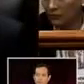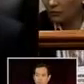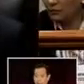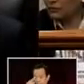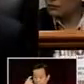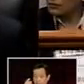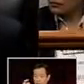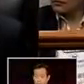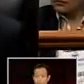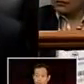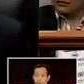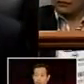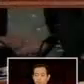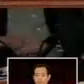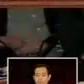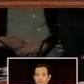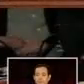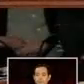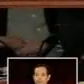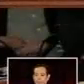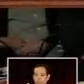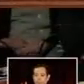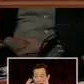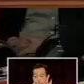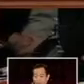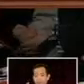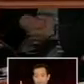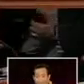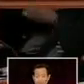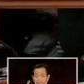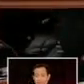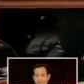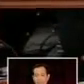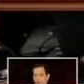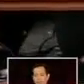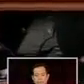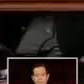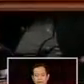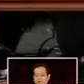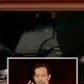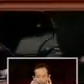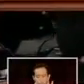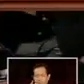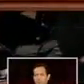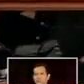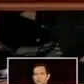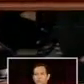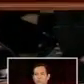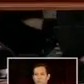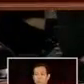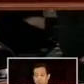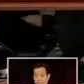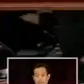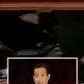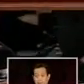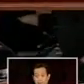because, you know, we are being monitored here, we are being watched, ng ating mga kababayan. All banks are also probably watching your situation. And